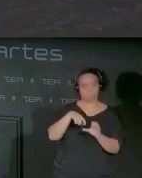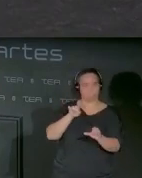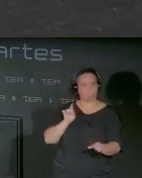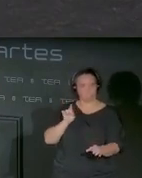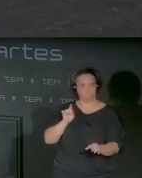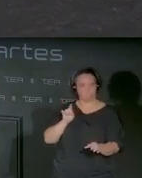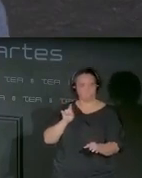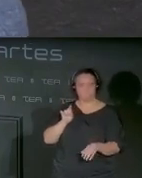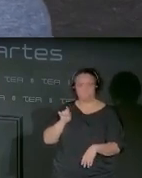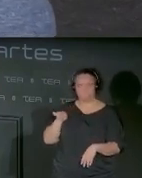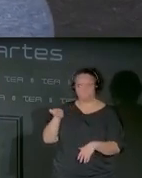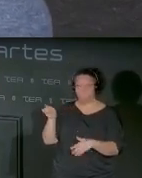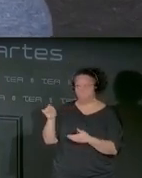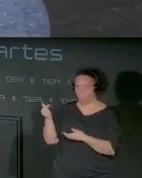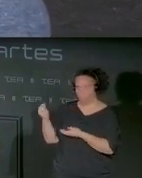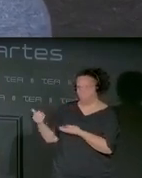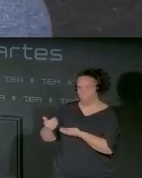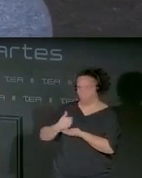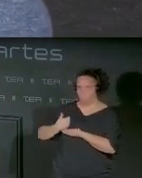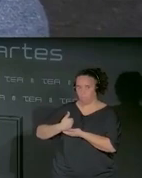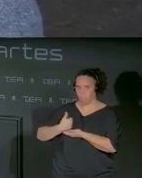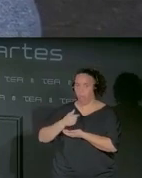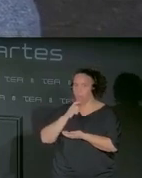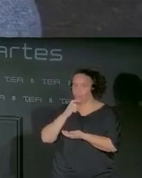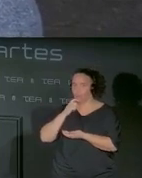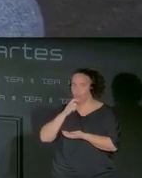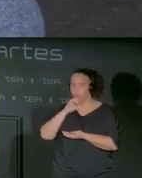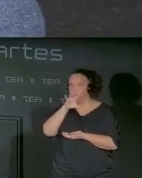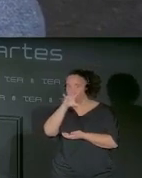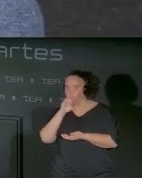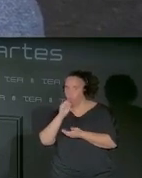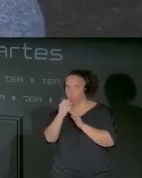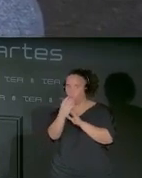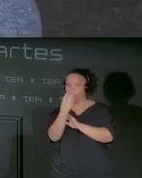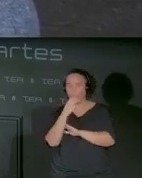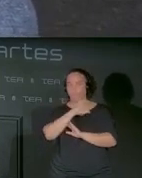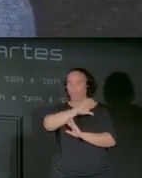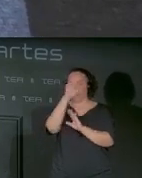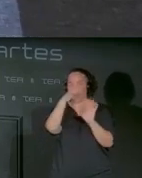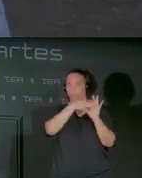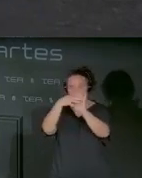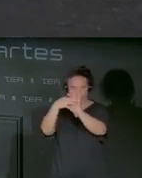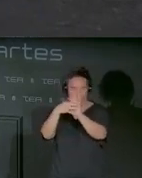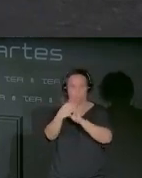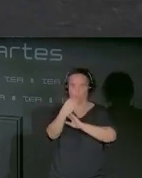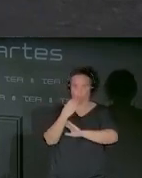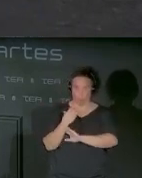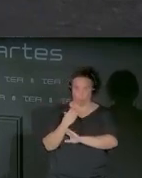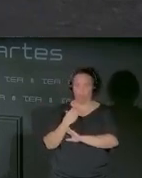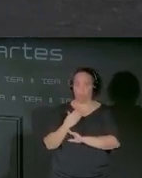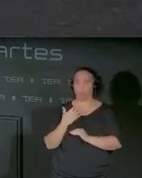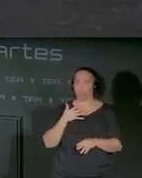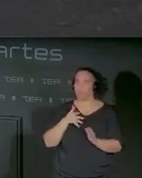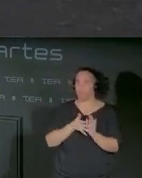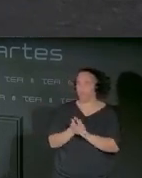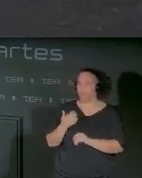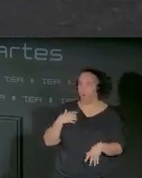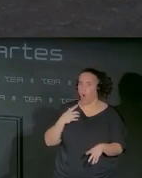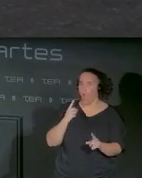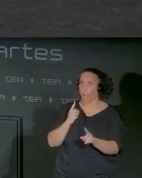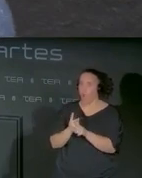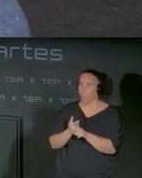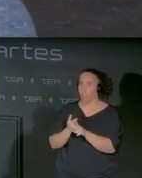again. But give something back. A small percentage. Give something back to boost independent video